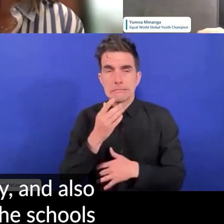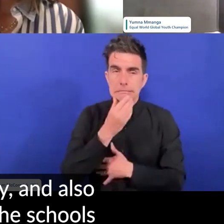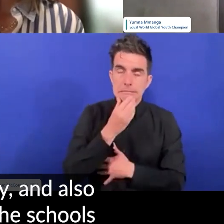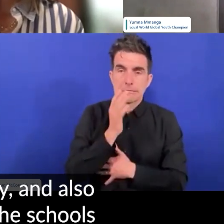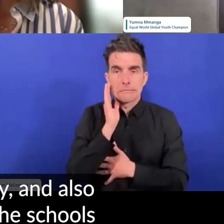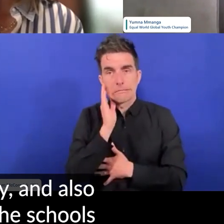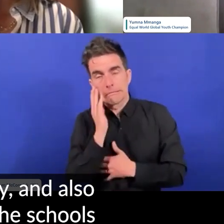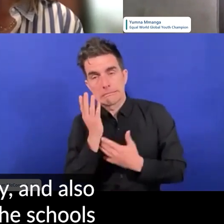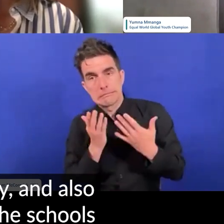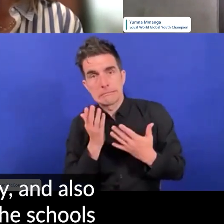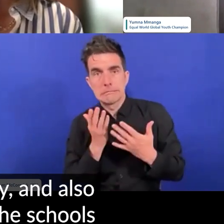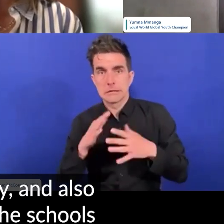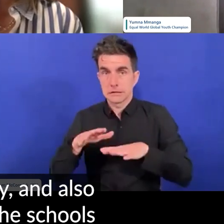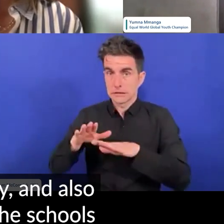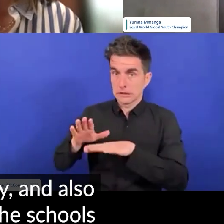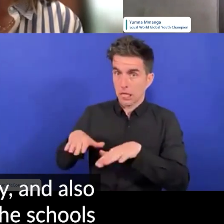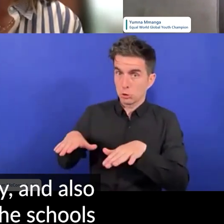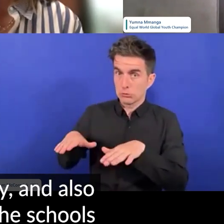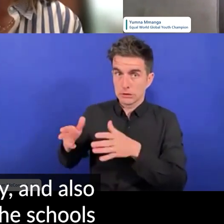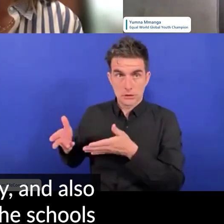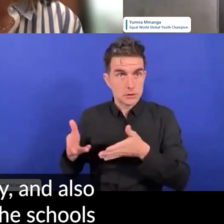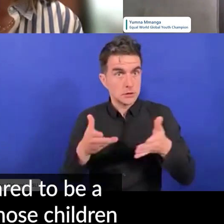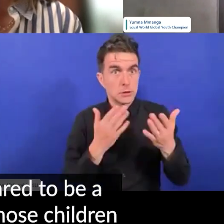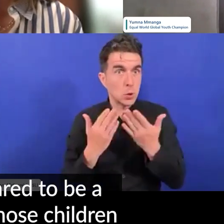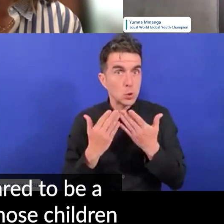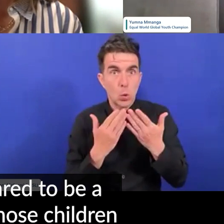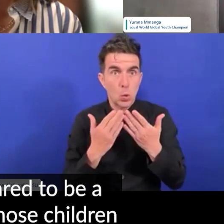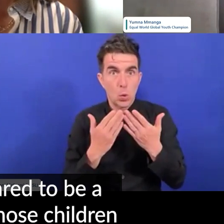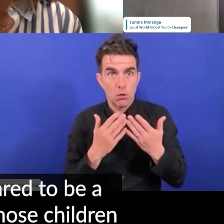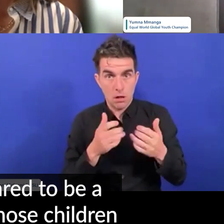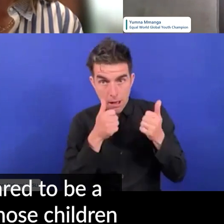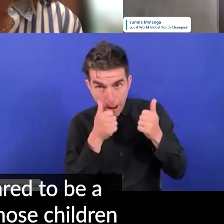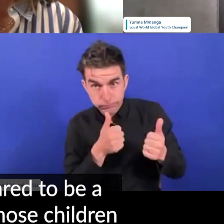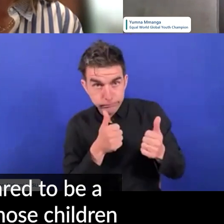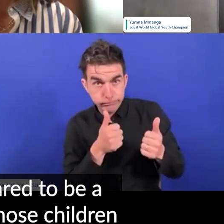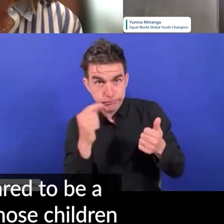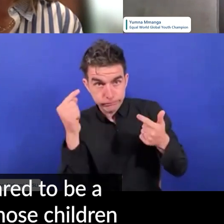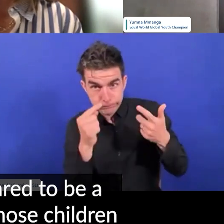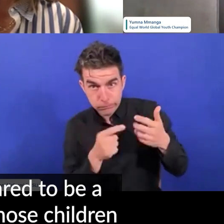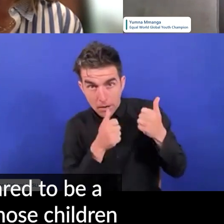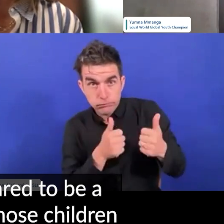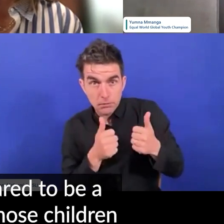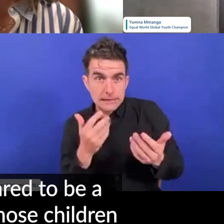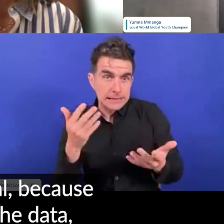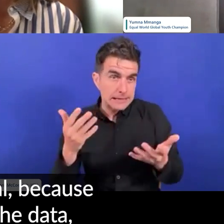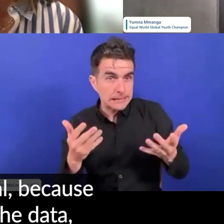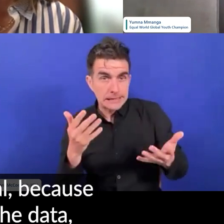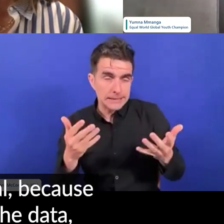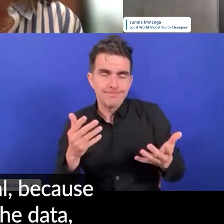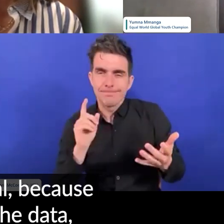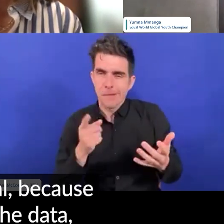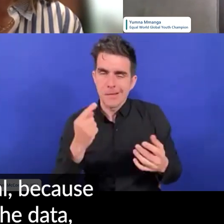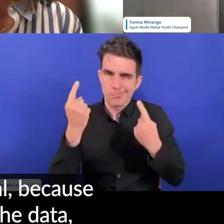with disability and also ensure that the schools are well prepared to be a safe place for these children is